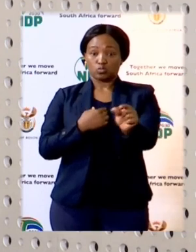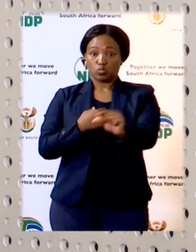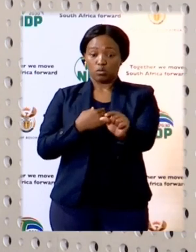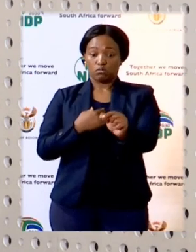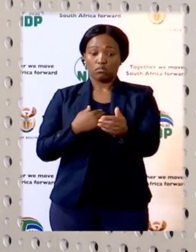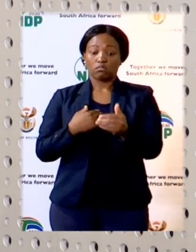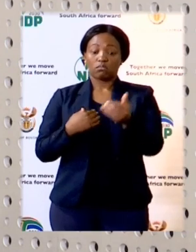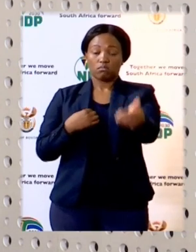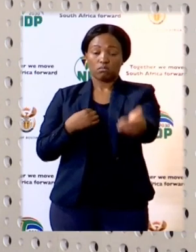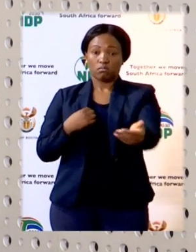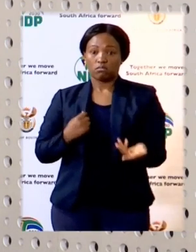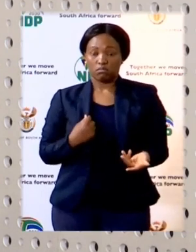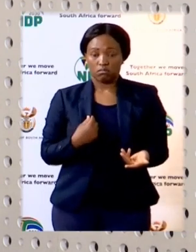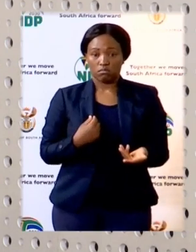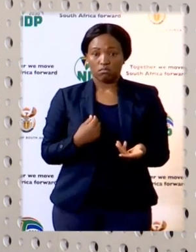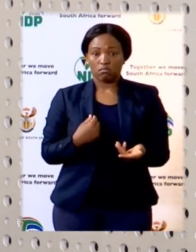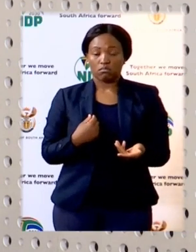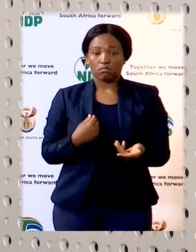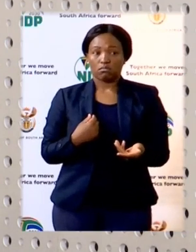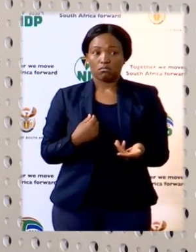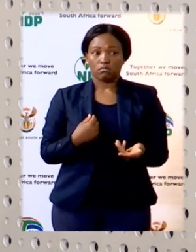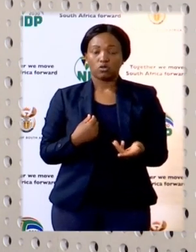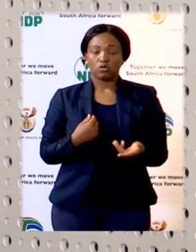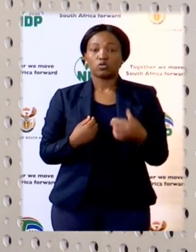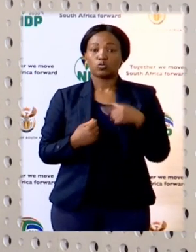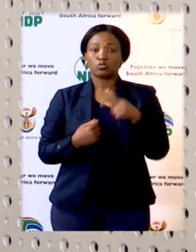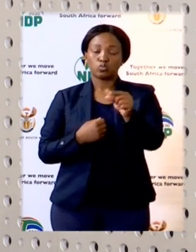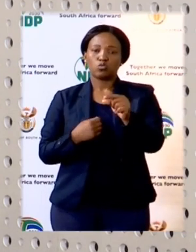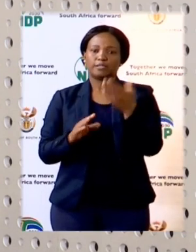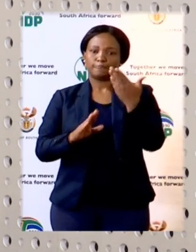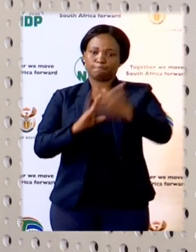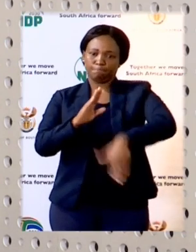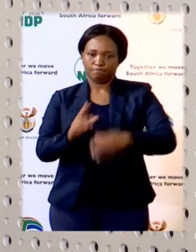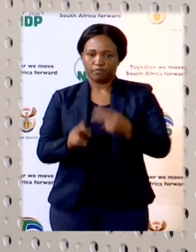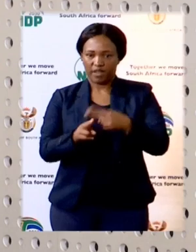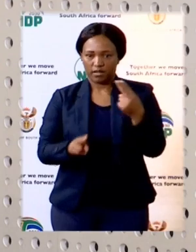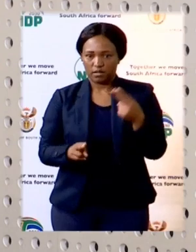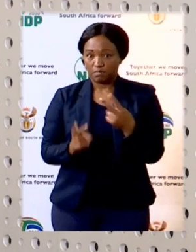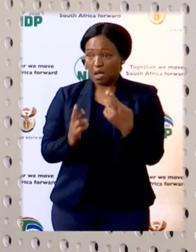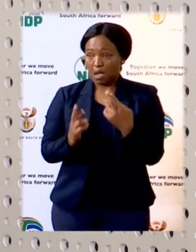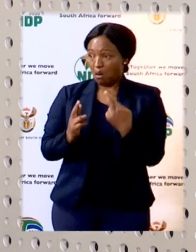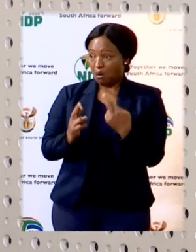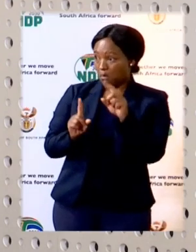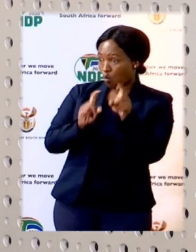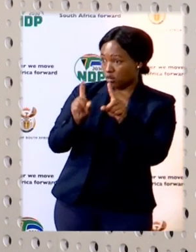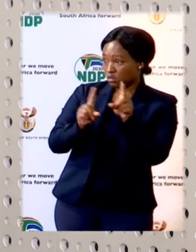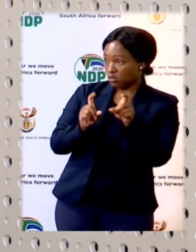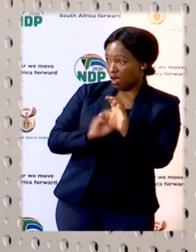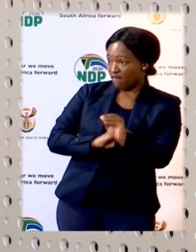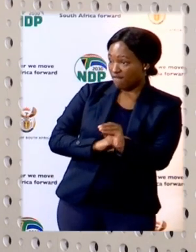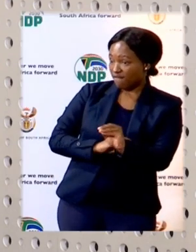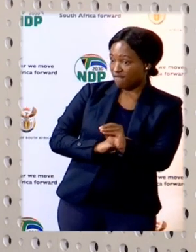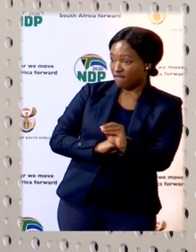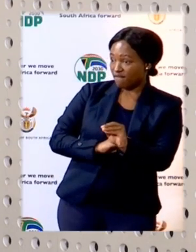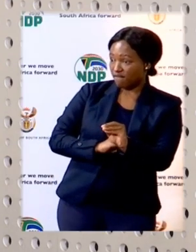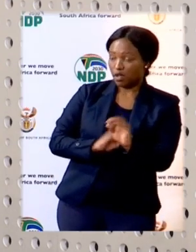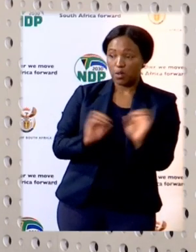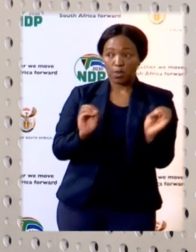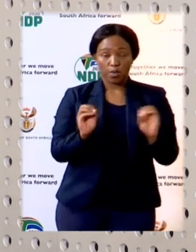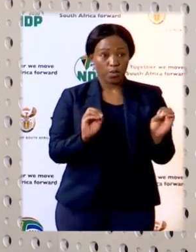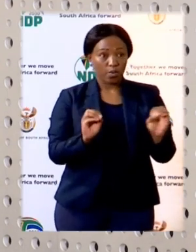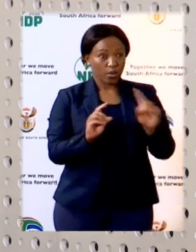soon. So we need to wrap up. I hope that there are no questions that you have.